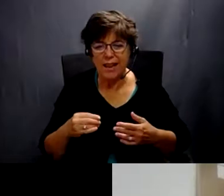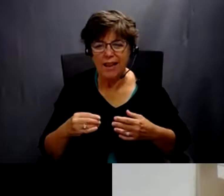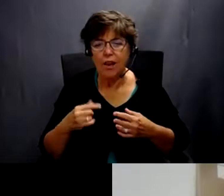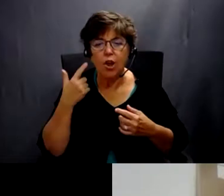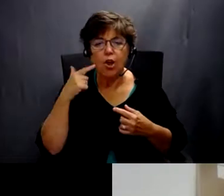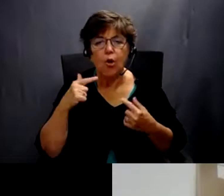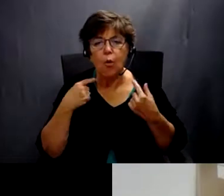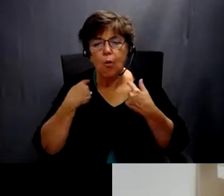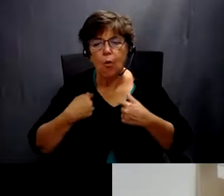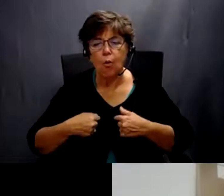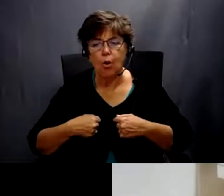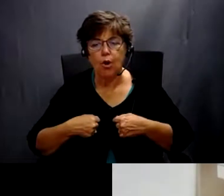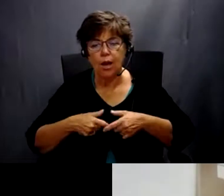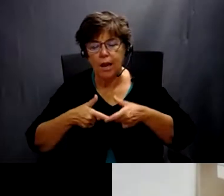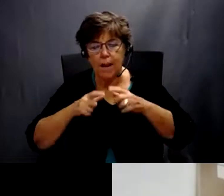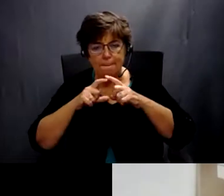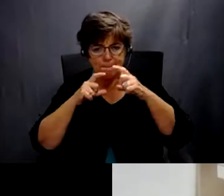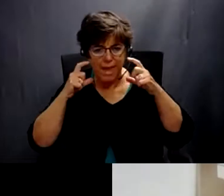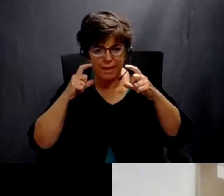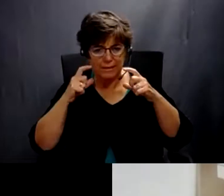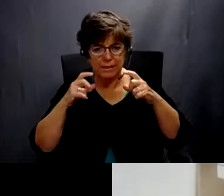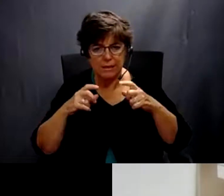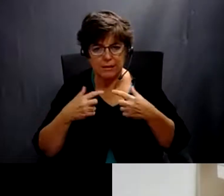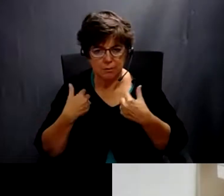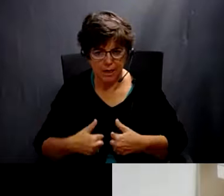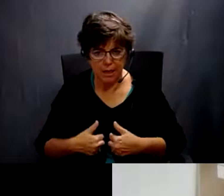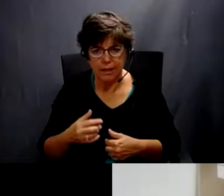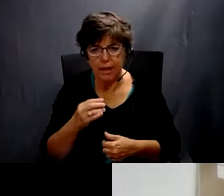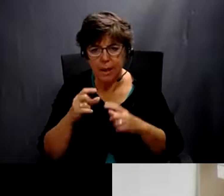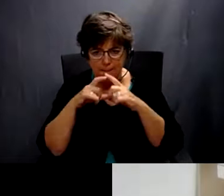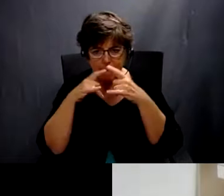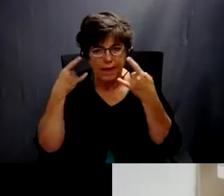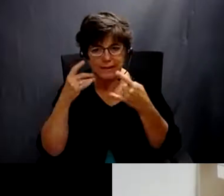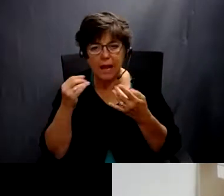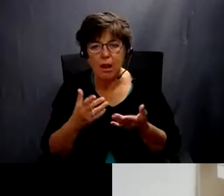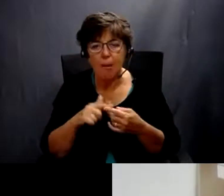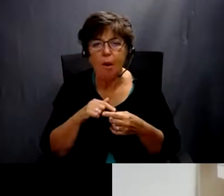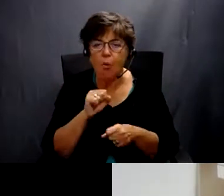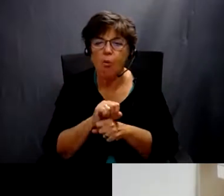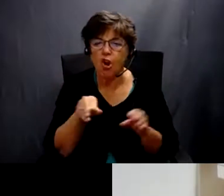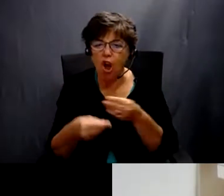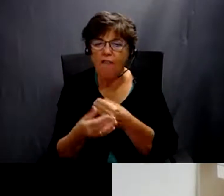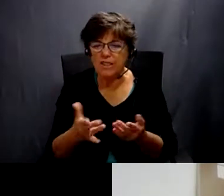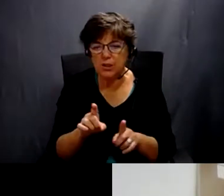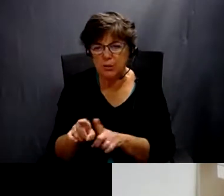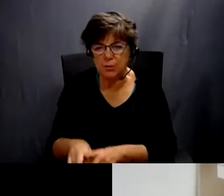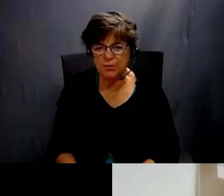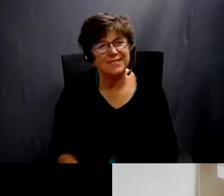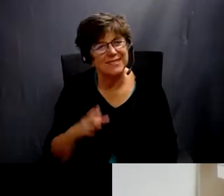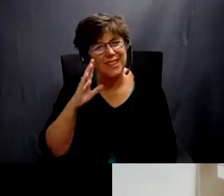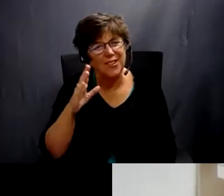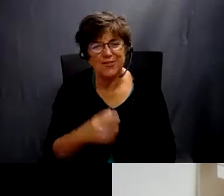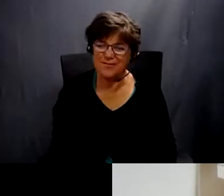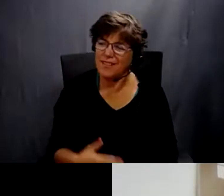gold mask chain and a mask around my neck. And I'm also here in my work office. Awesome. Thank